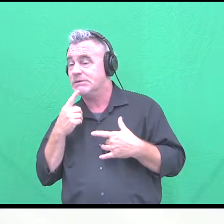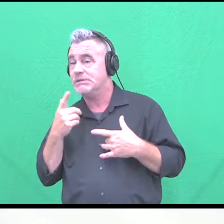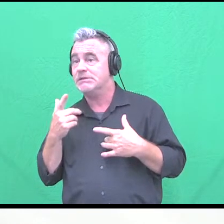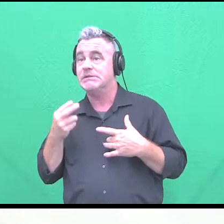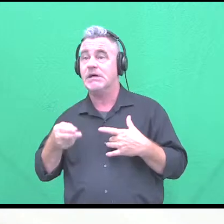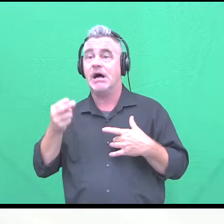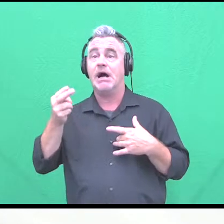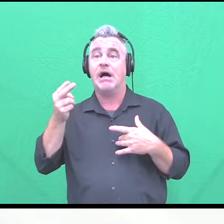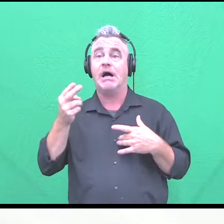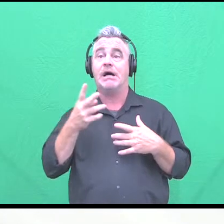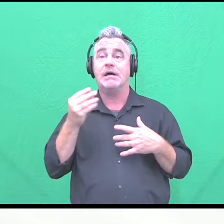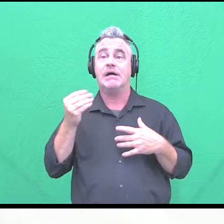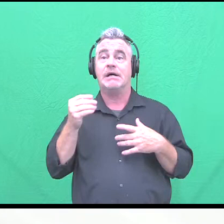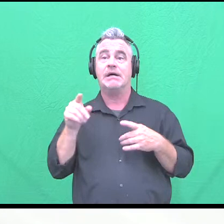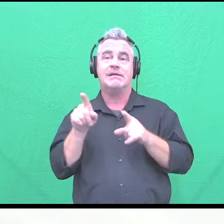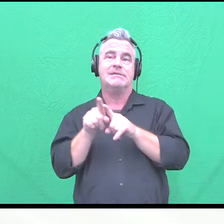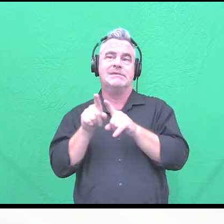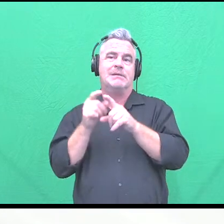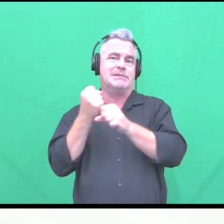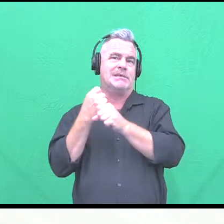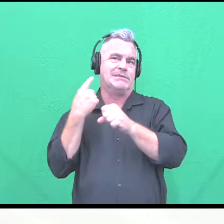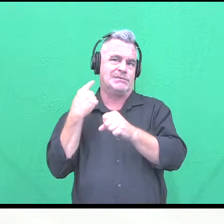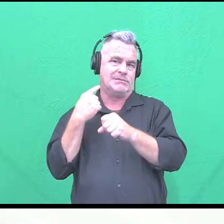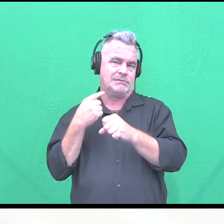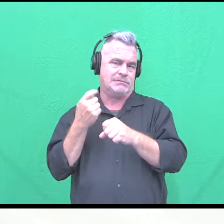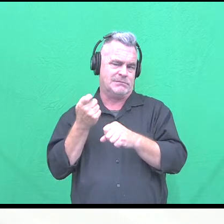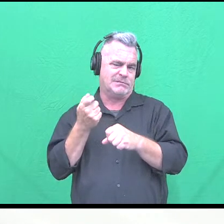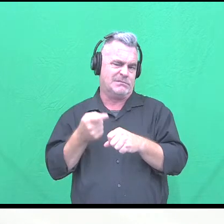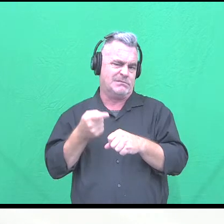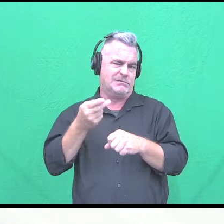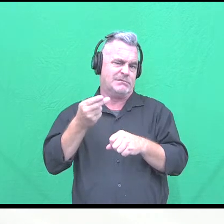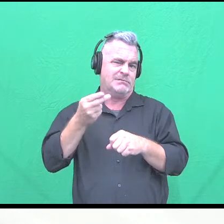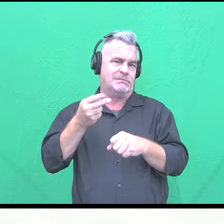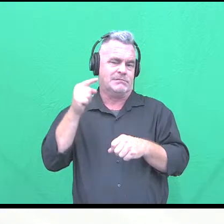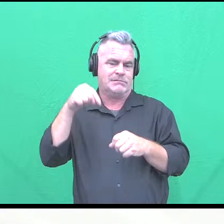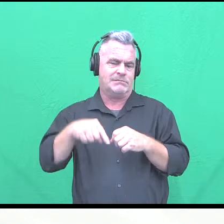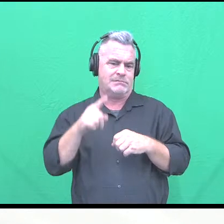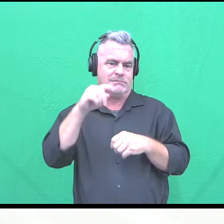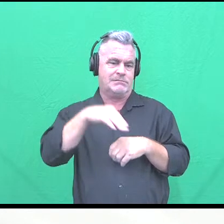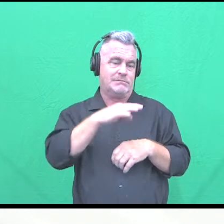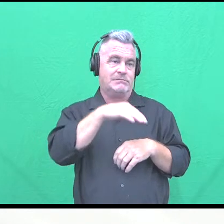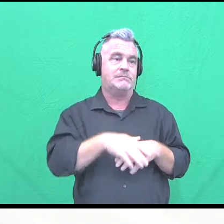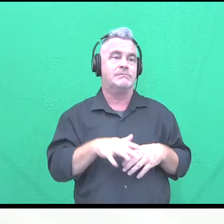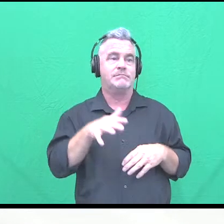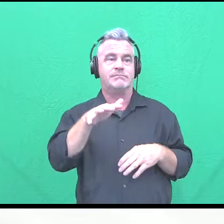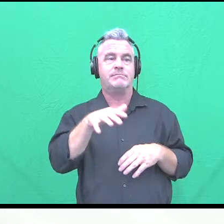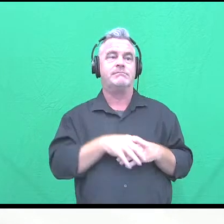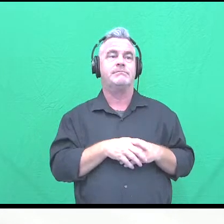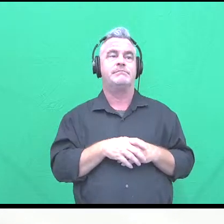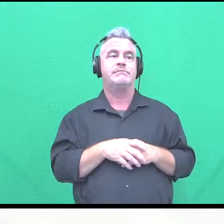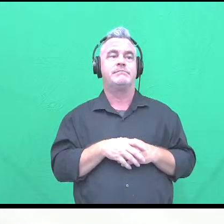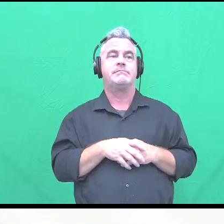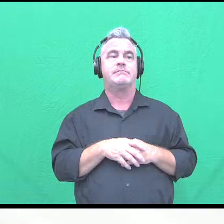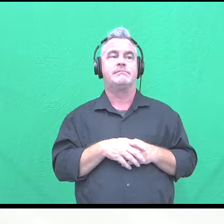really pretty much the same as last year. They're up a percentage, down a percentage. And then we did do a special survey